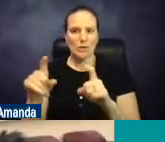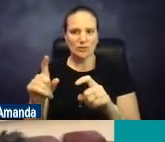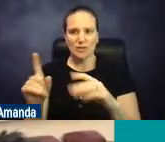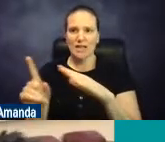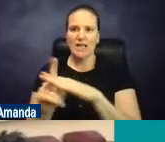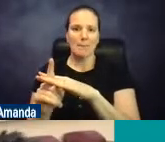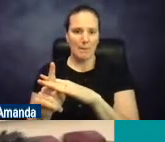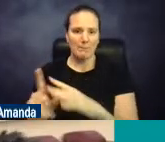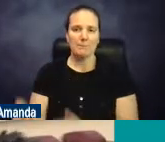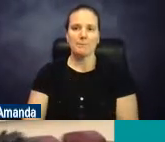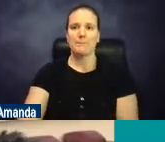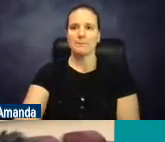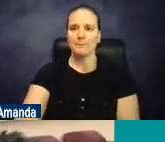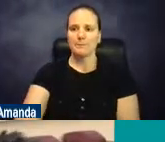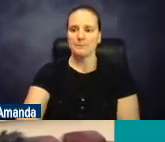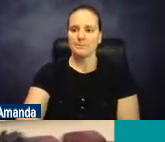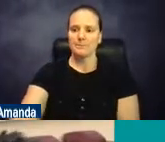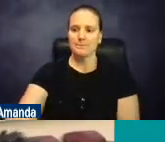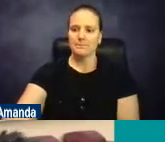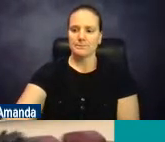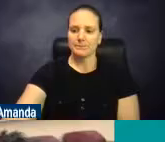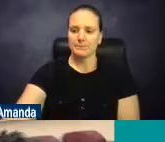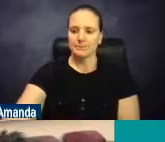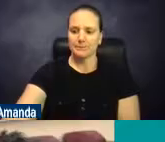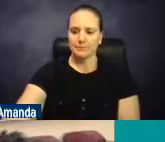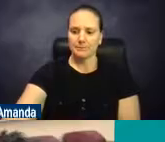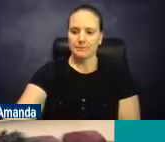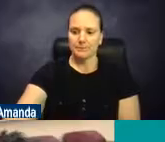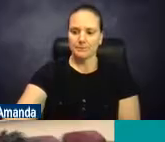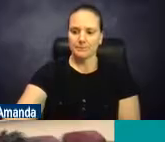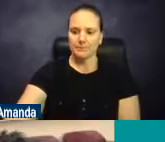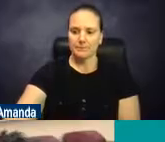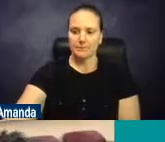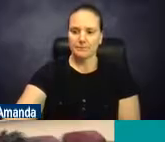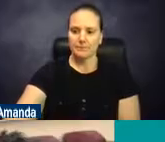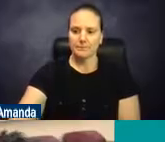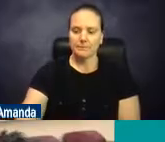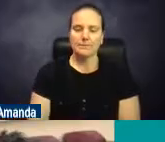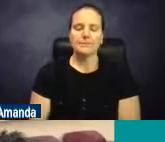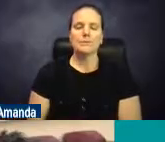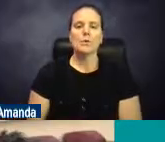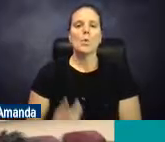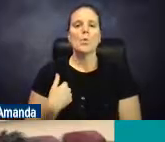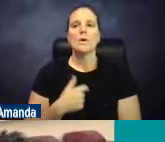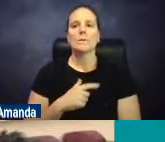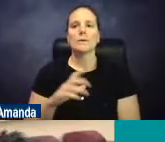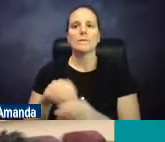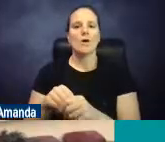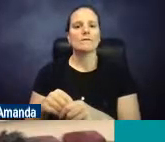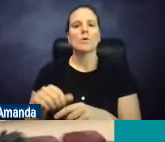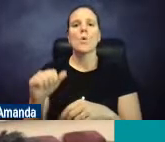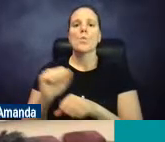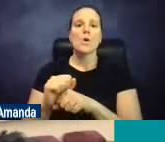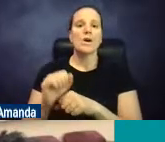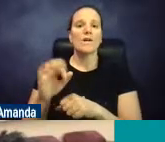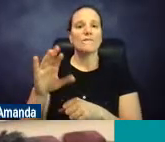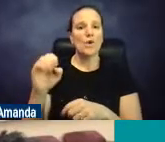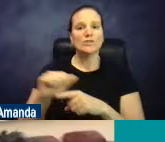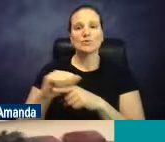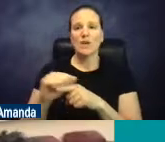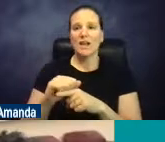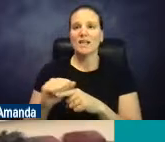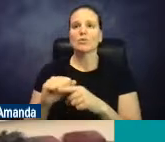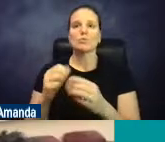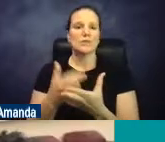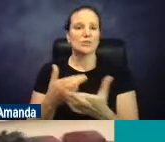up. We have been participating in workforce training and resource events. We know that this program is going